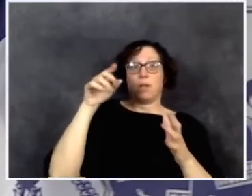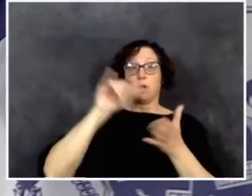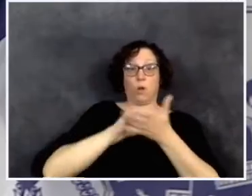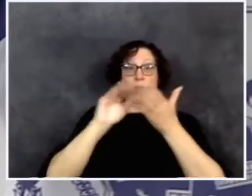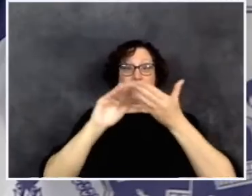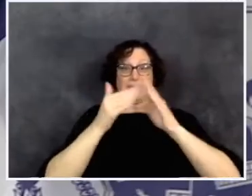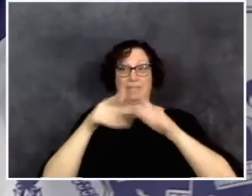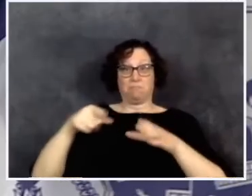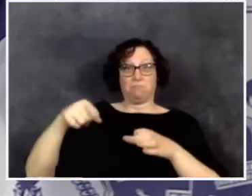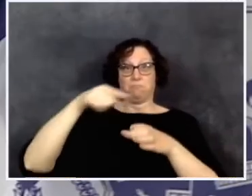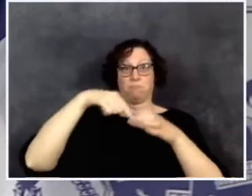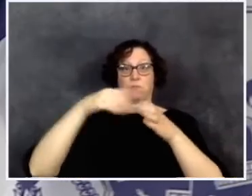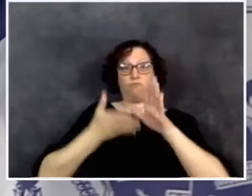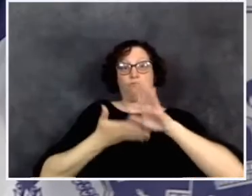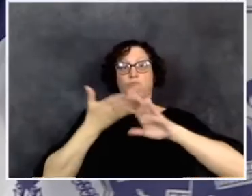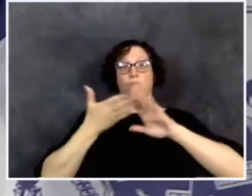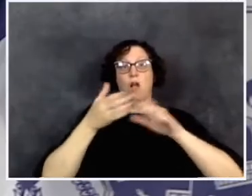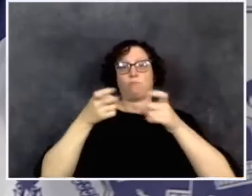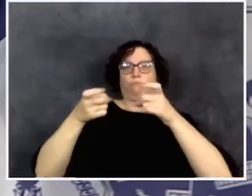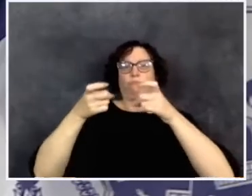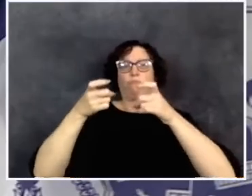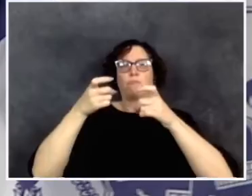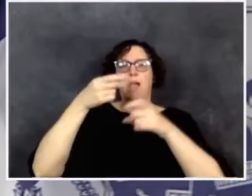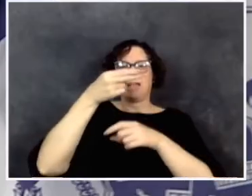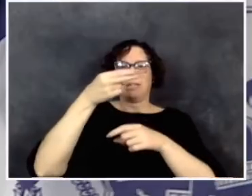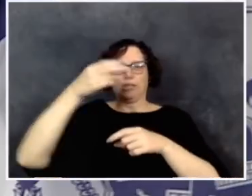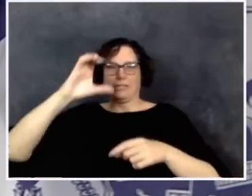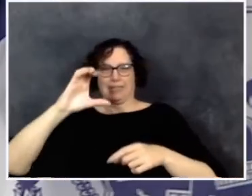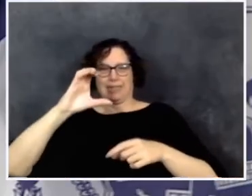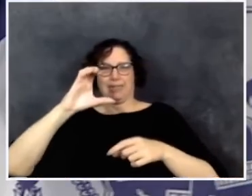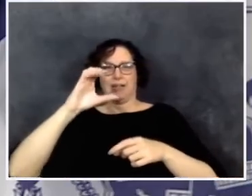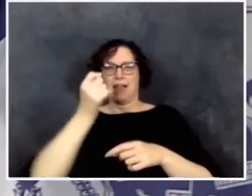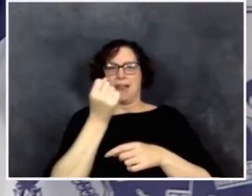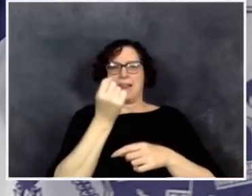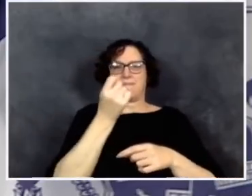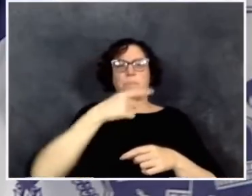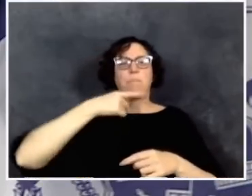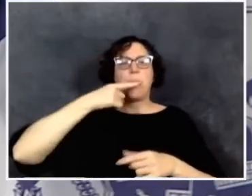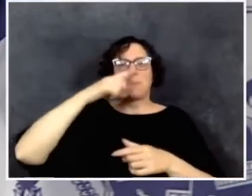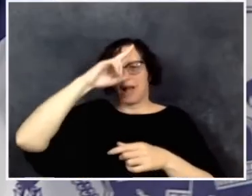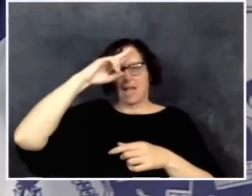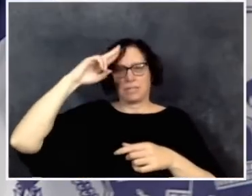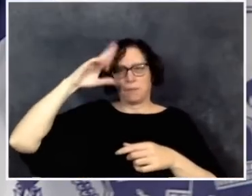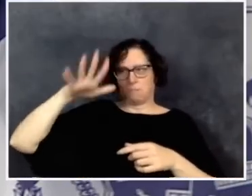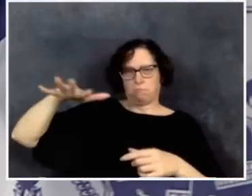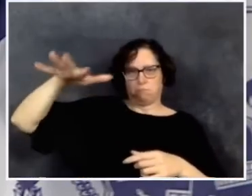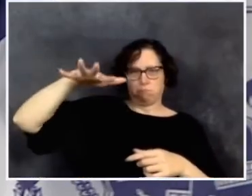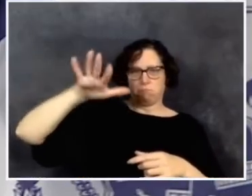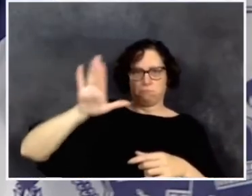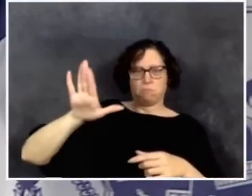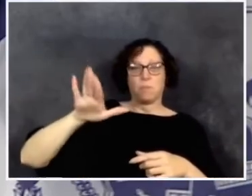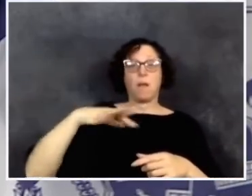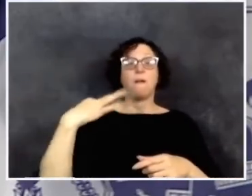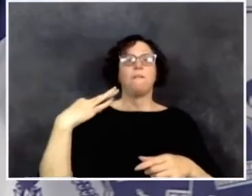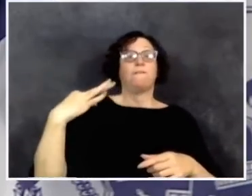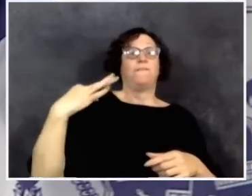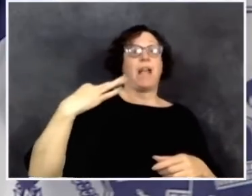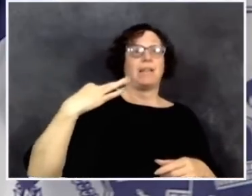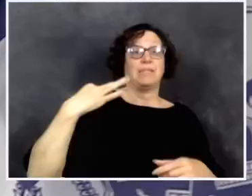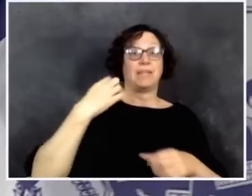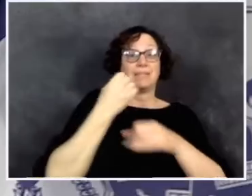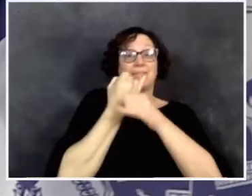the 11 public hospitals. The voluntary hospitals, the independent hospitals are all regulated by the state of New